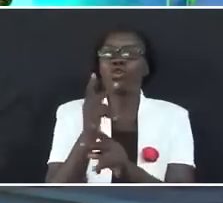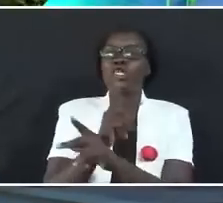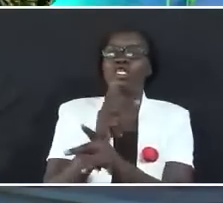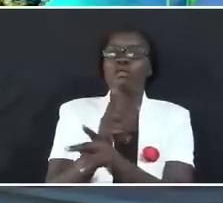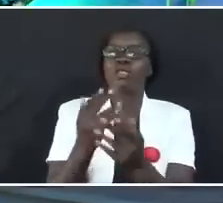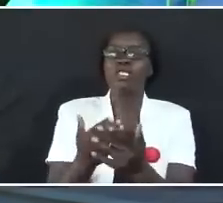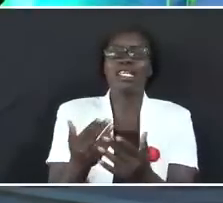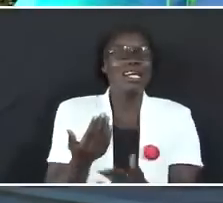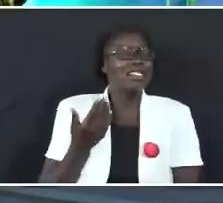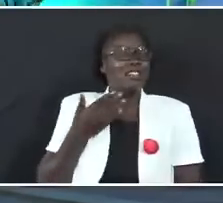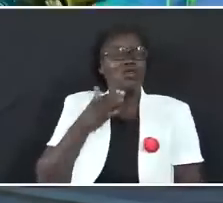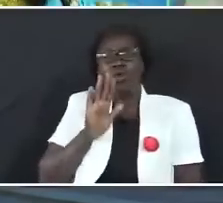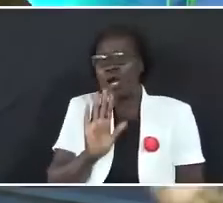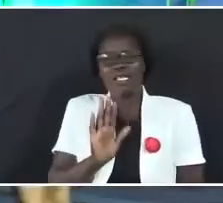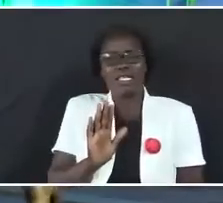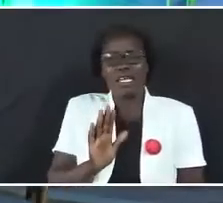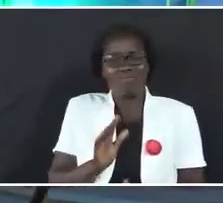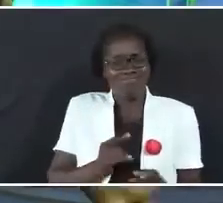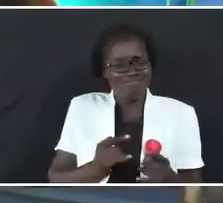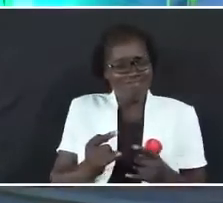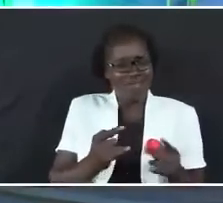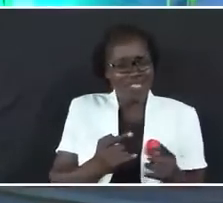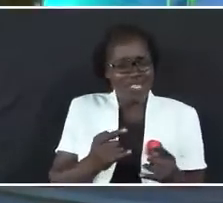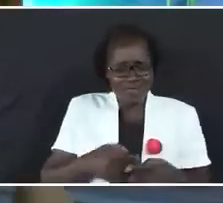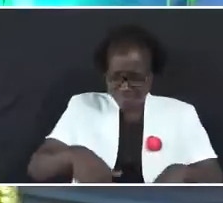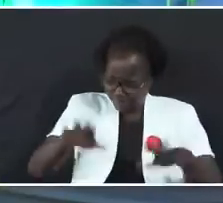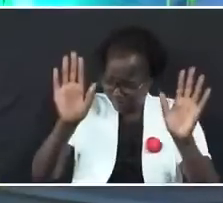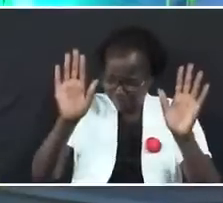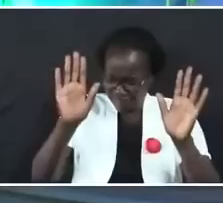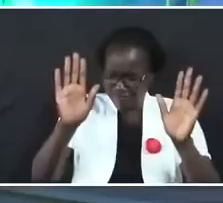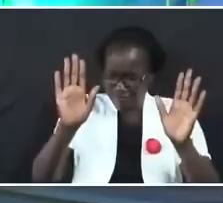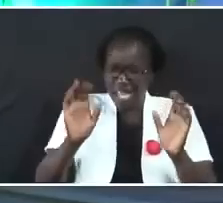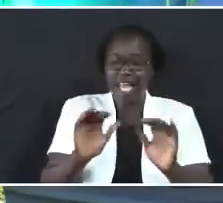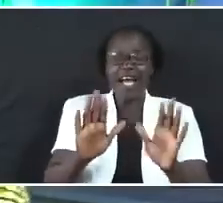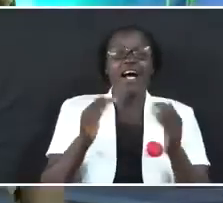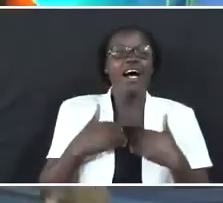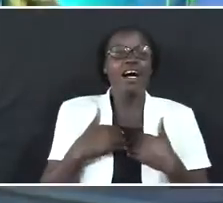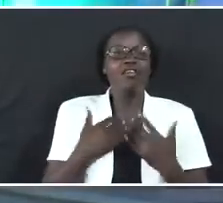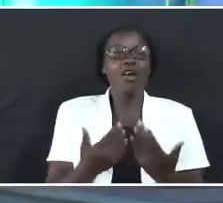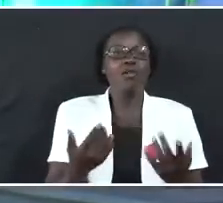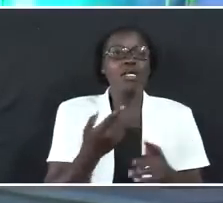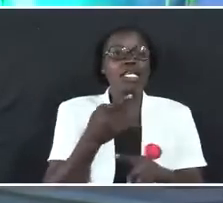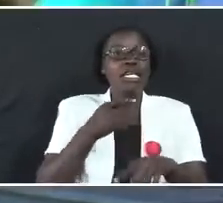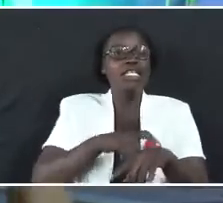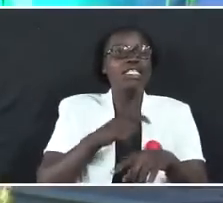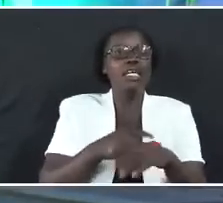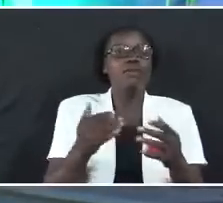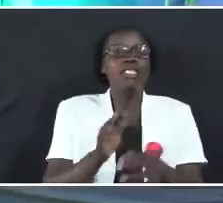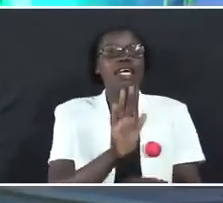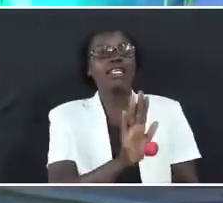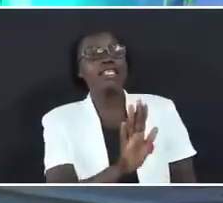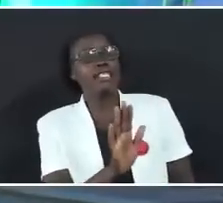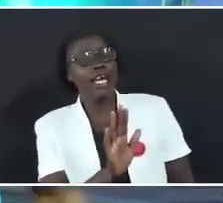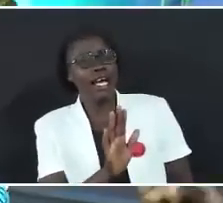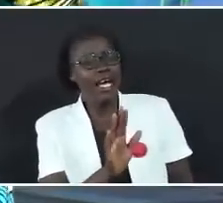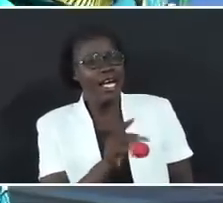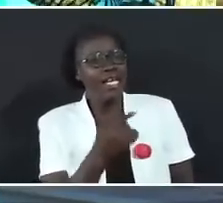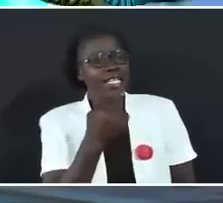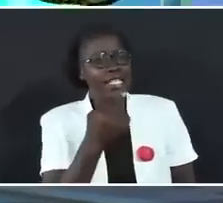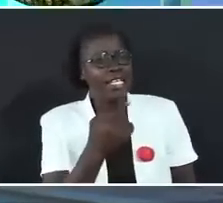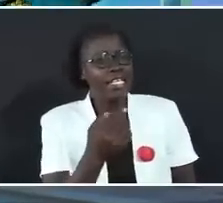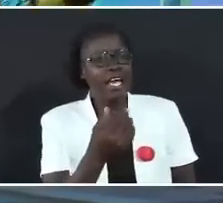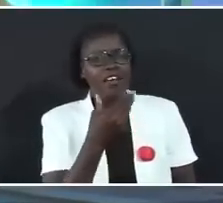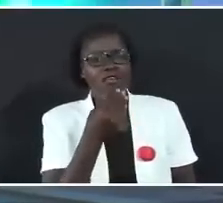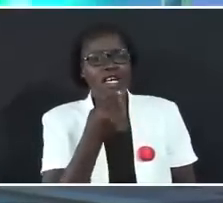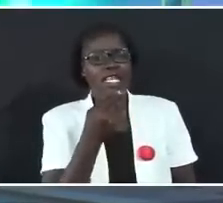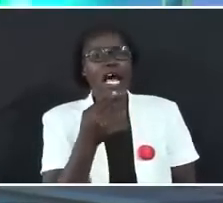get into that whole struggle, so I allowed him have the child. But when the child is there, he's telling the father, when is